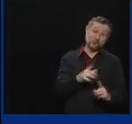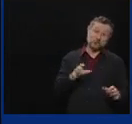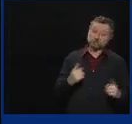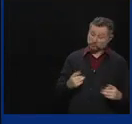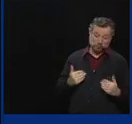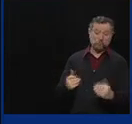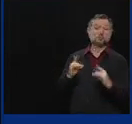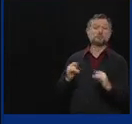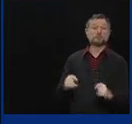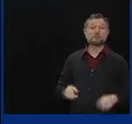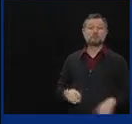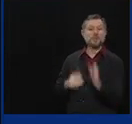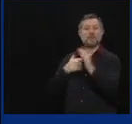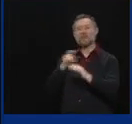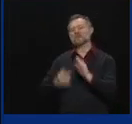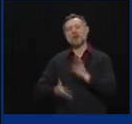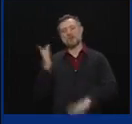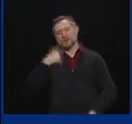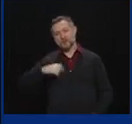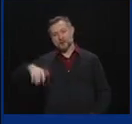got to head back. Thank you.